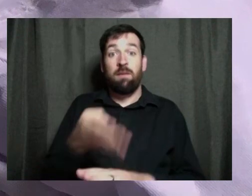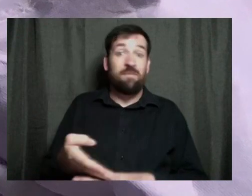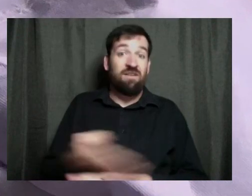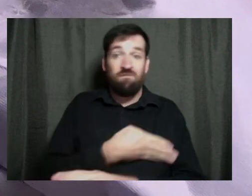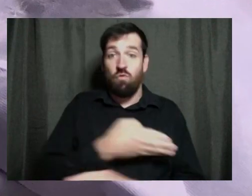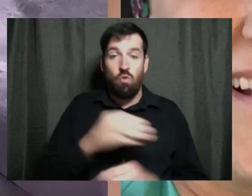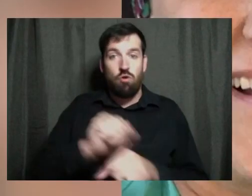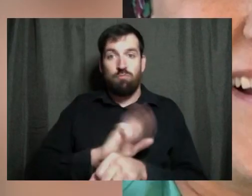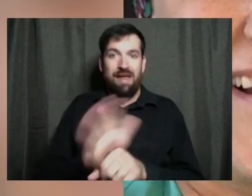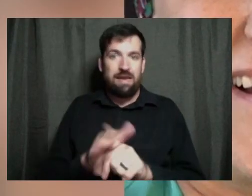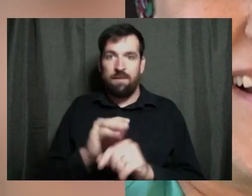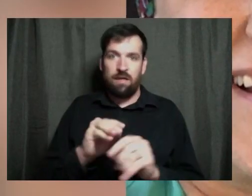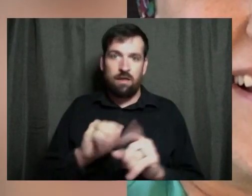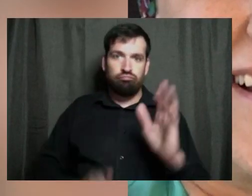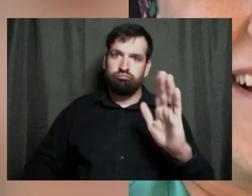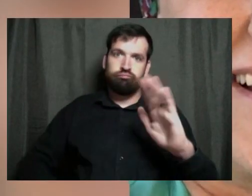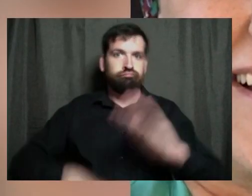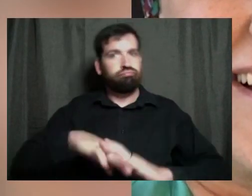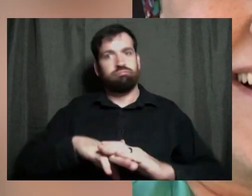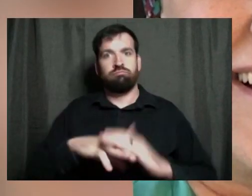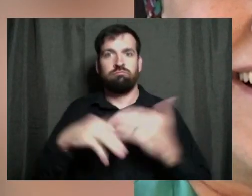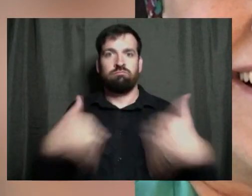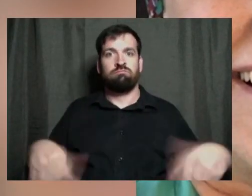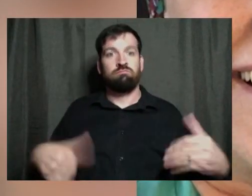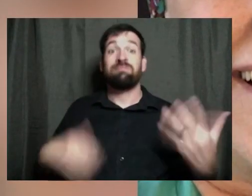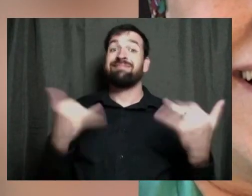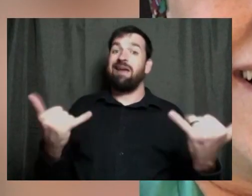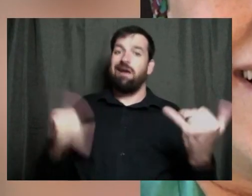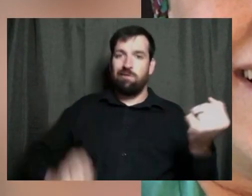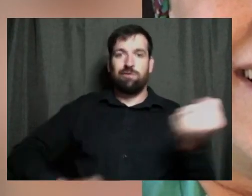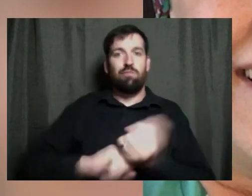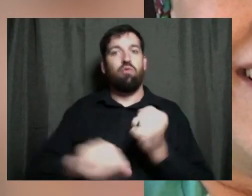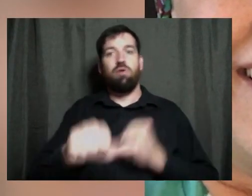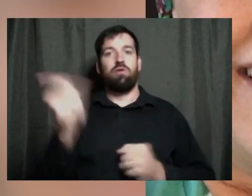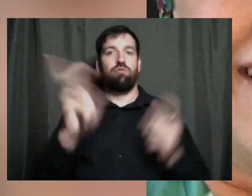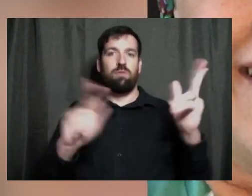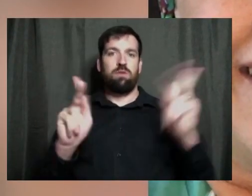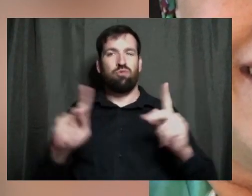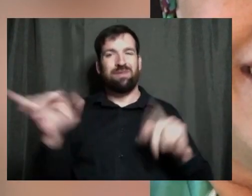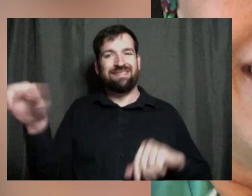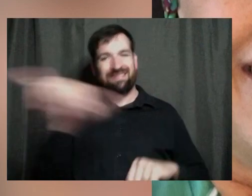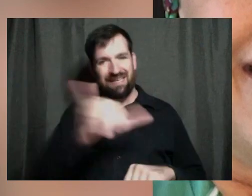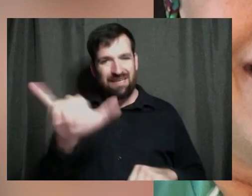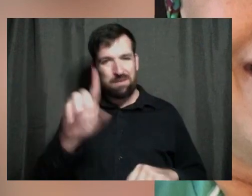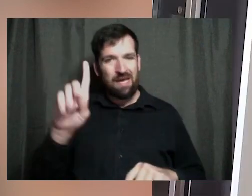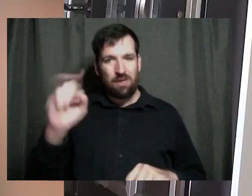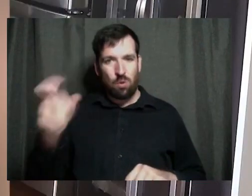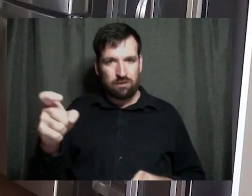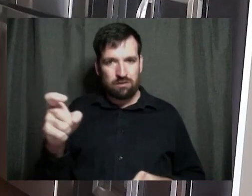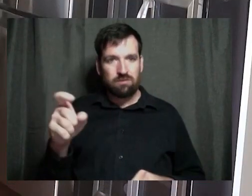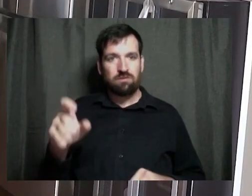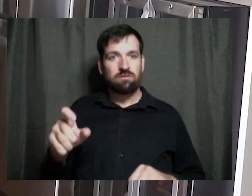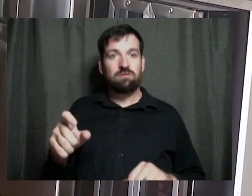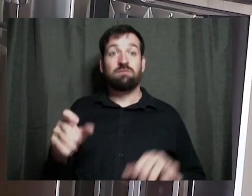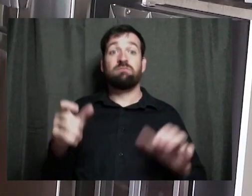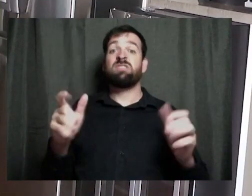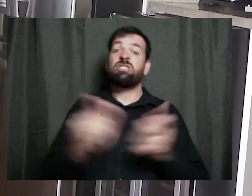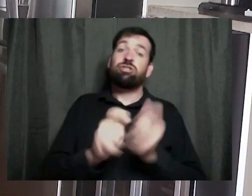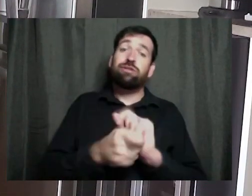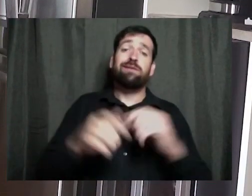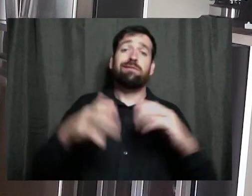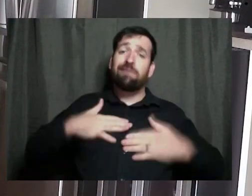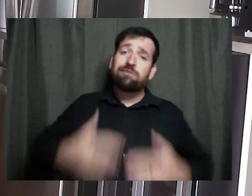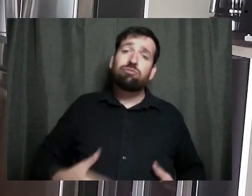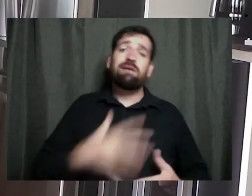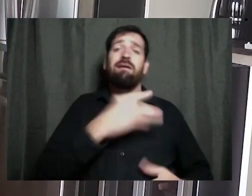pandemic. Her goal now is to support others facing the same diagnosis. Her journey has changed her both physically and